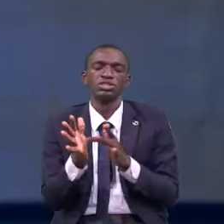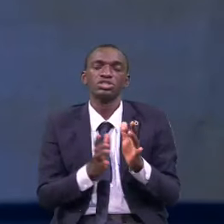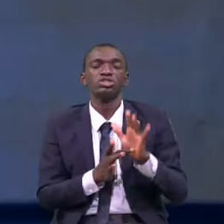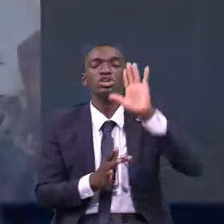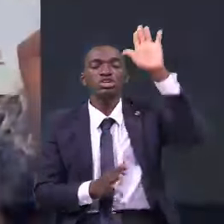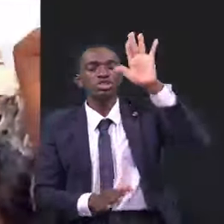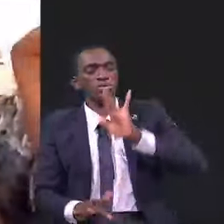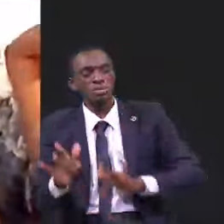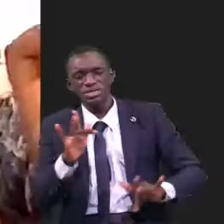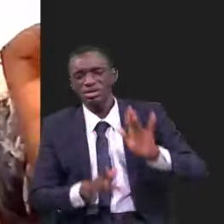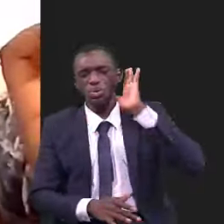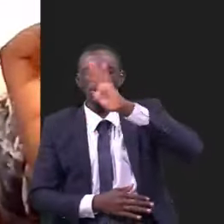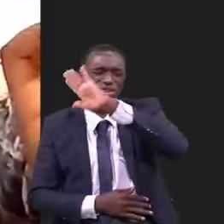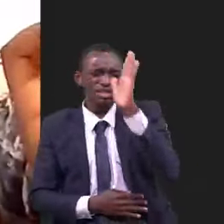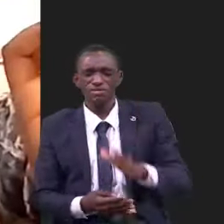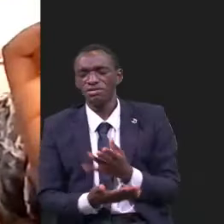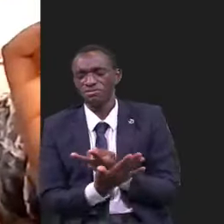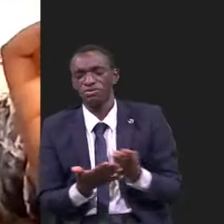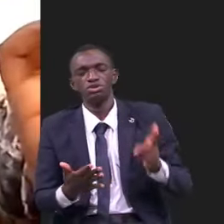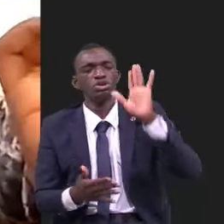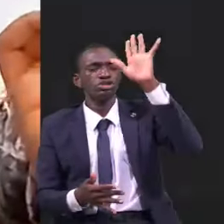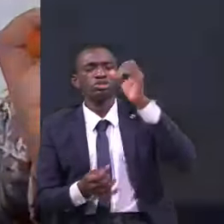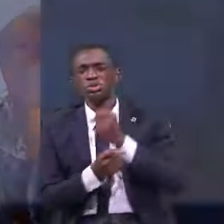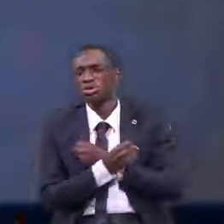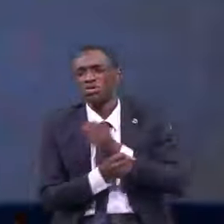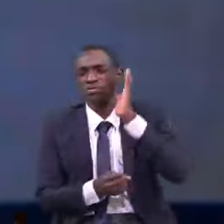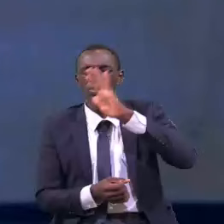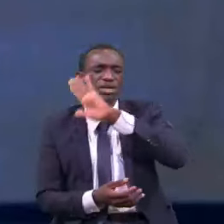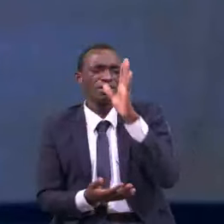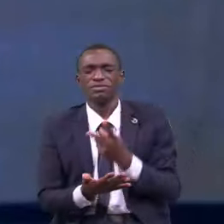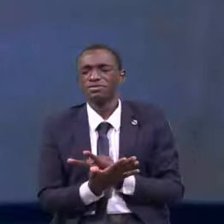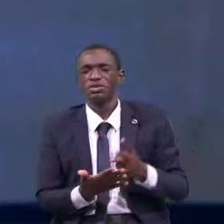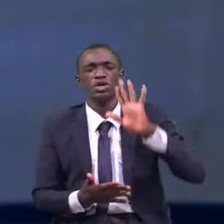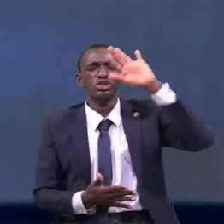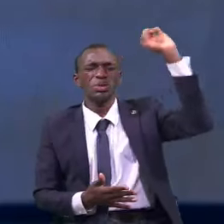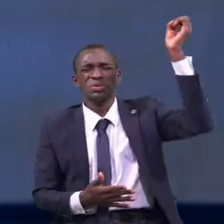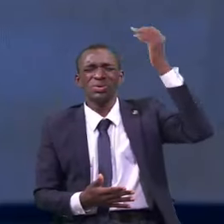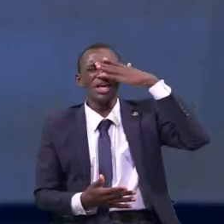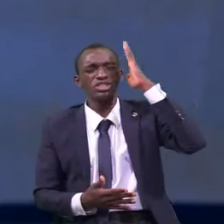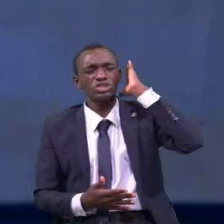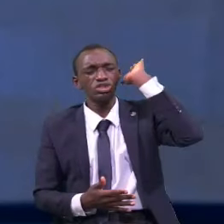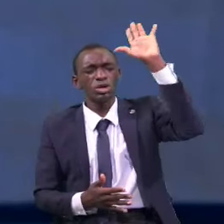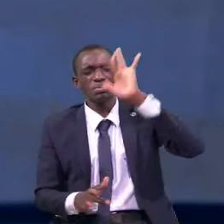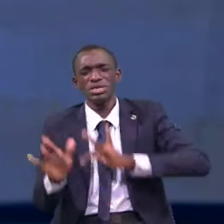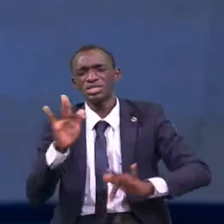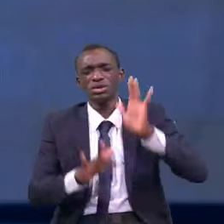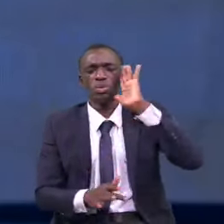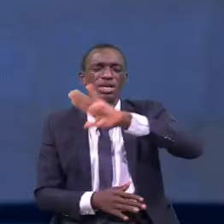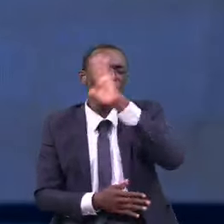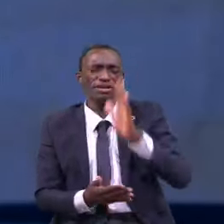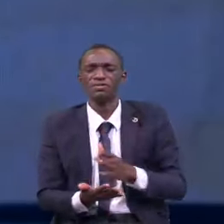Your love will never fail. Your grace, your mercies will never fail.